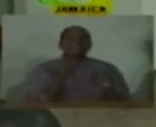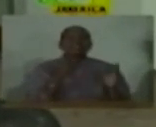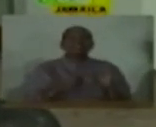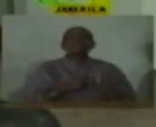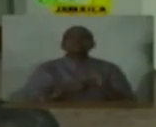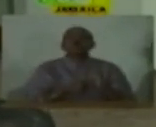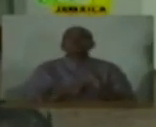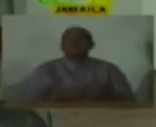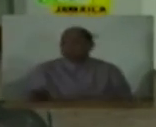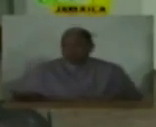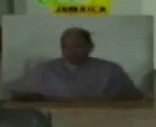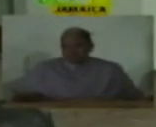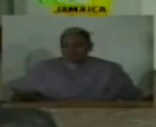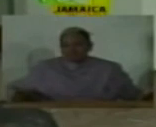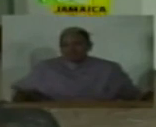symbolism.